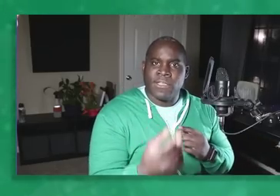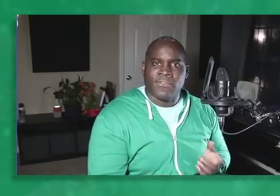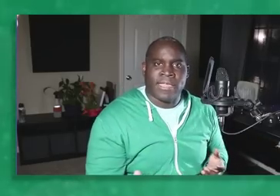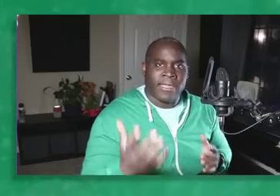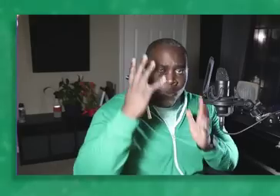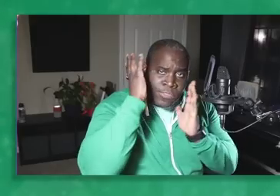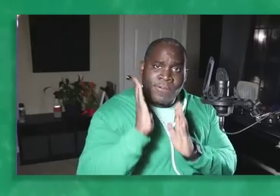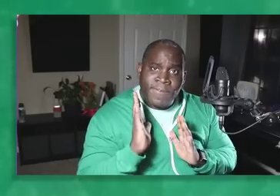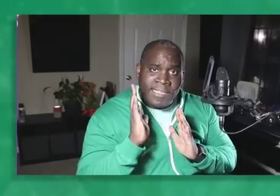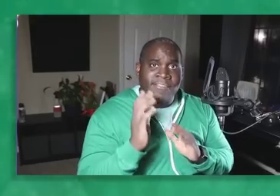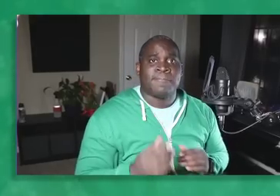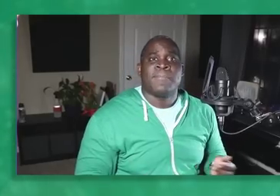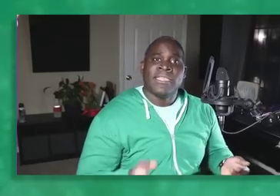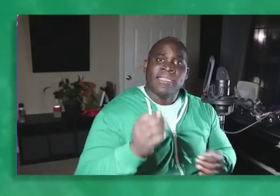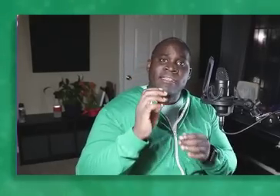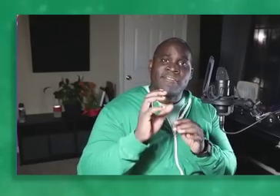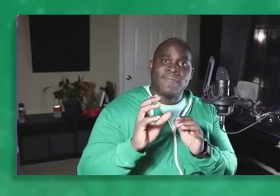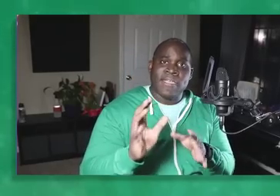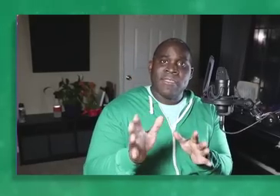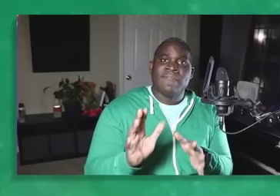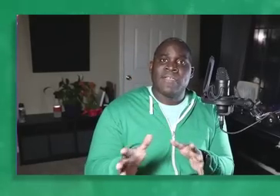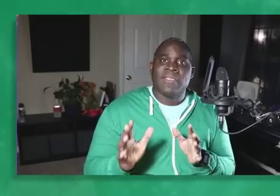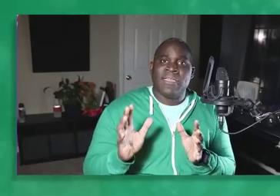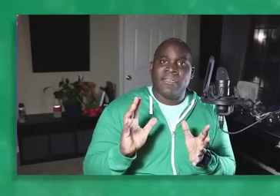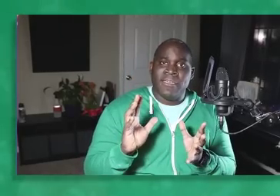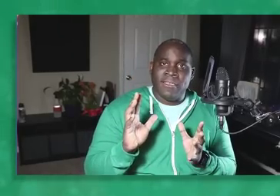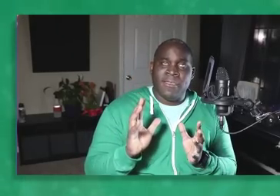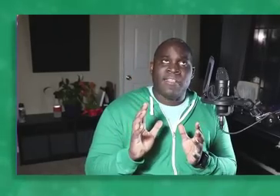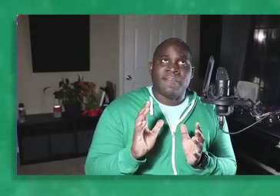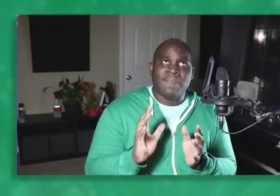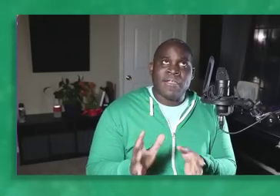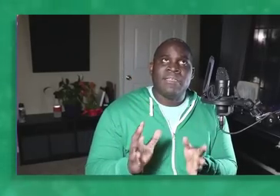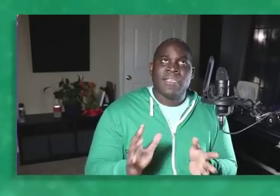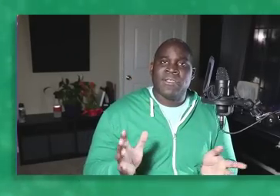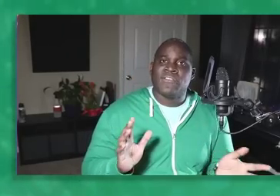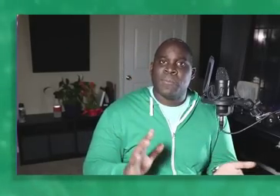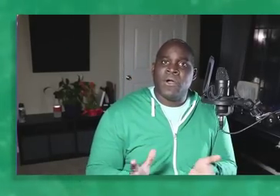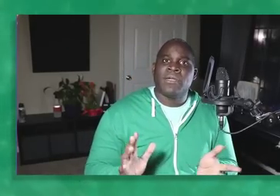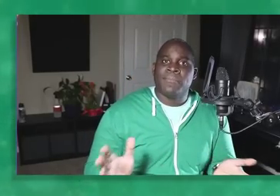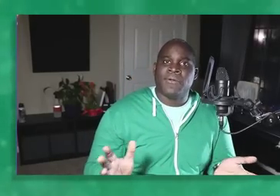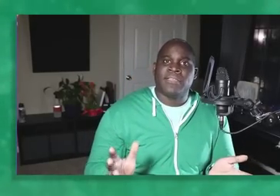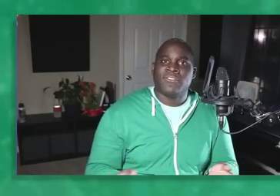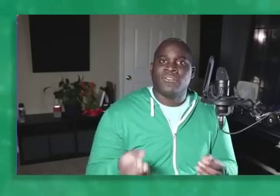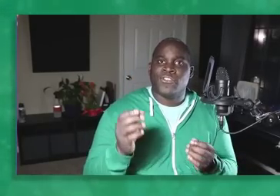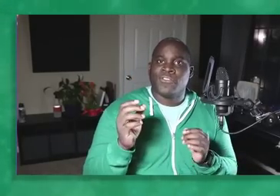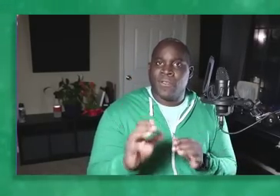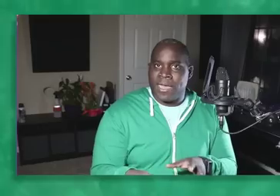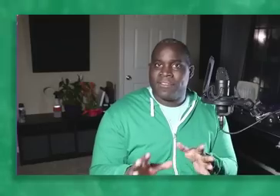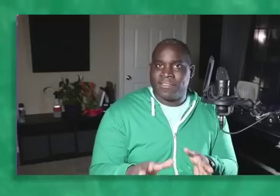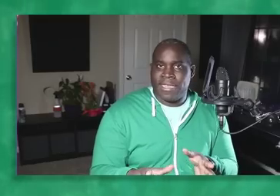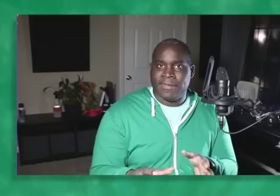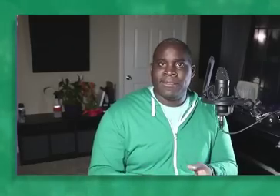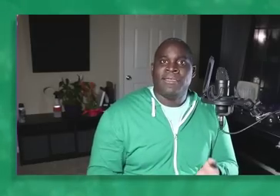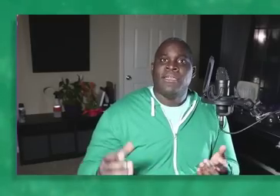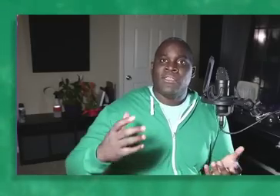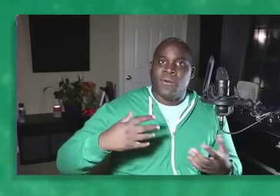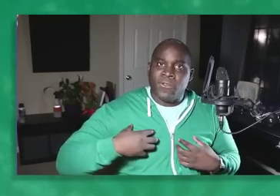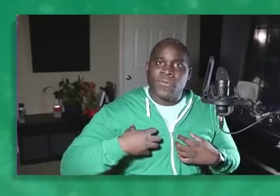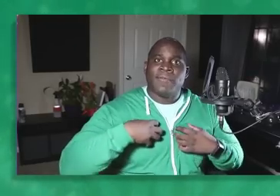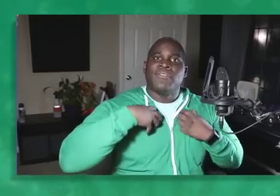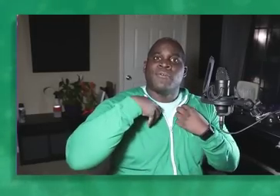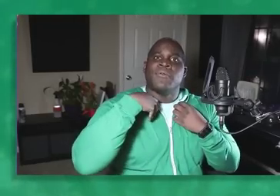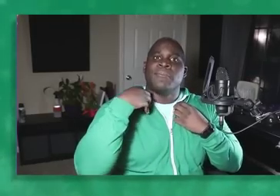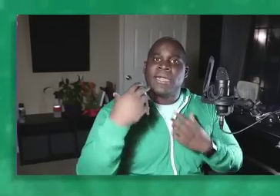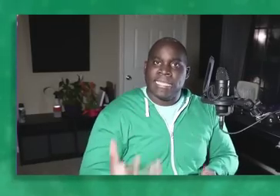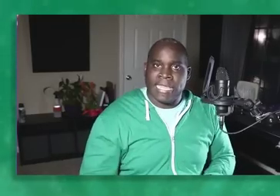the words that you're signing with your face. It's very, very, it's a very, very small component to just know how to sign. You